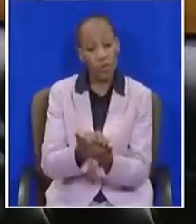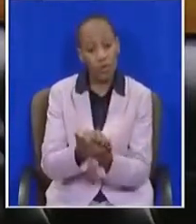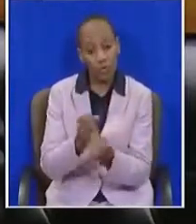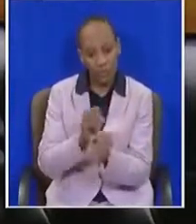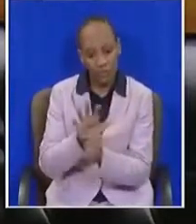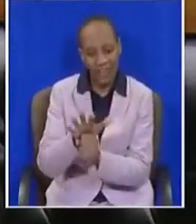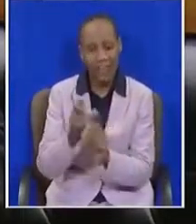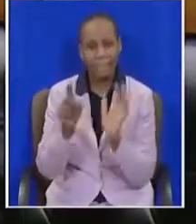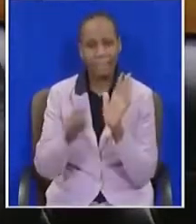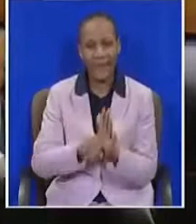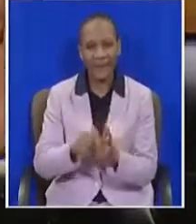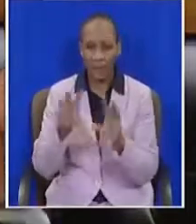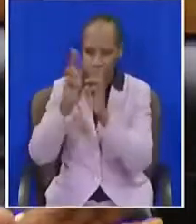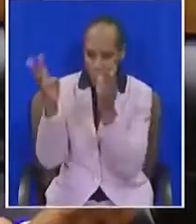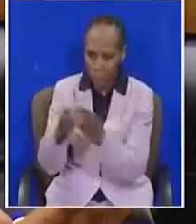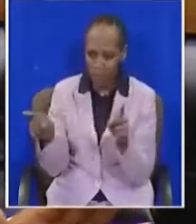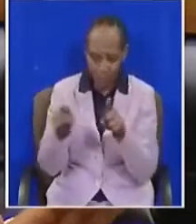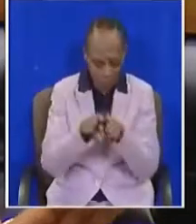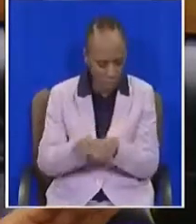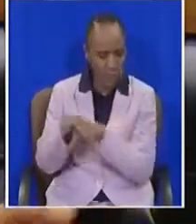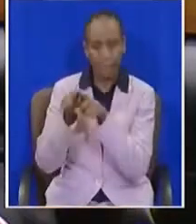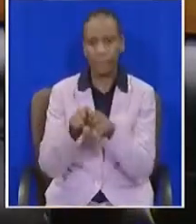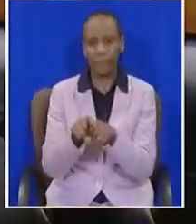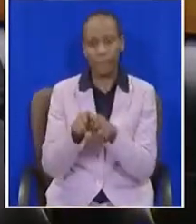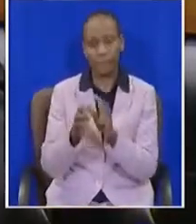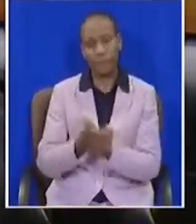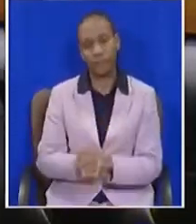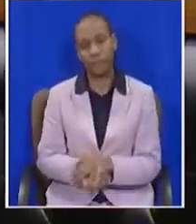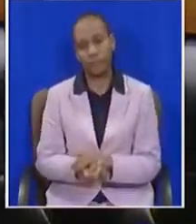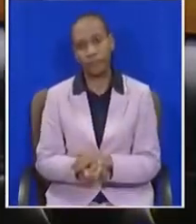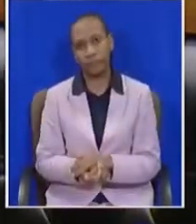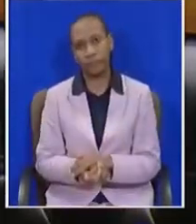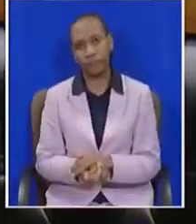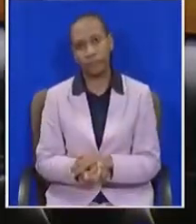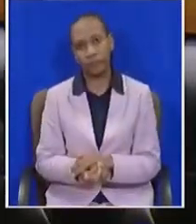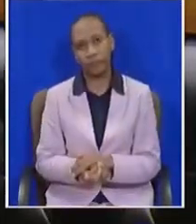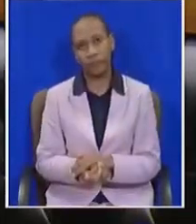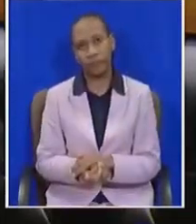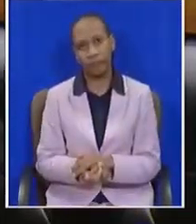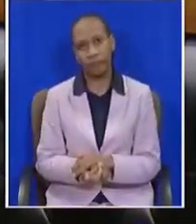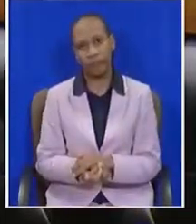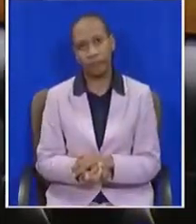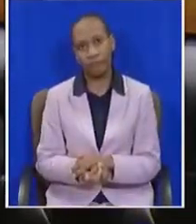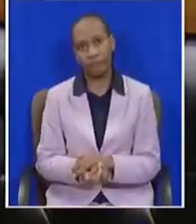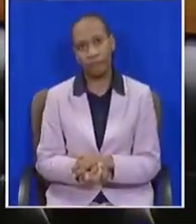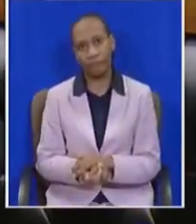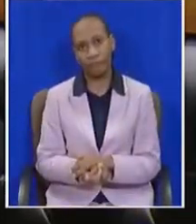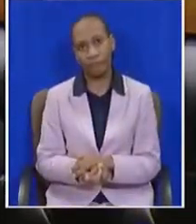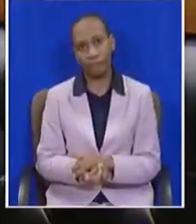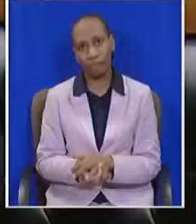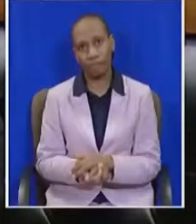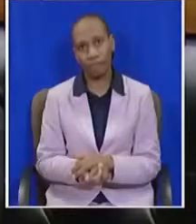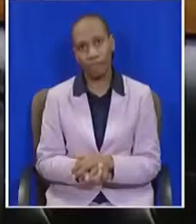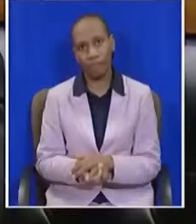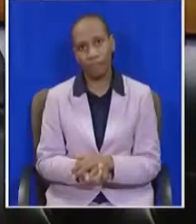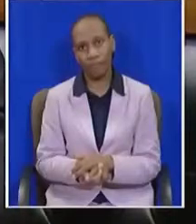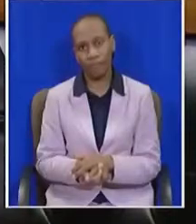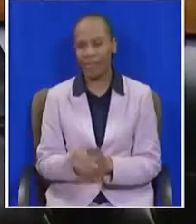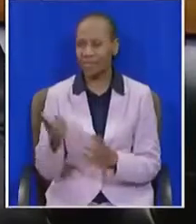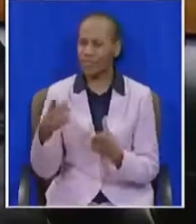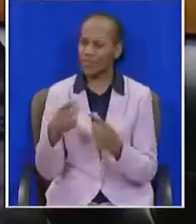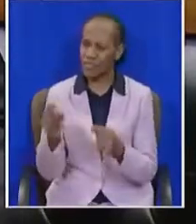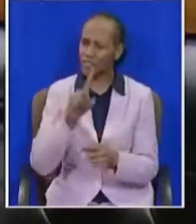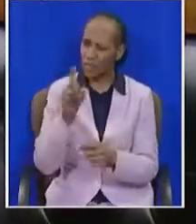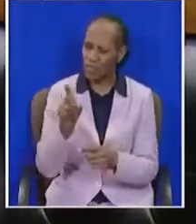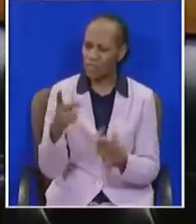globally. Just to correct that fact. It's not, we have asked you a question, you can't keep on asking